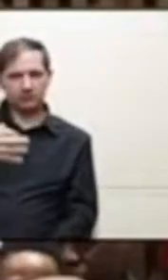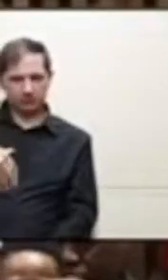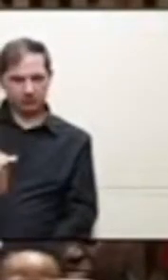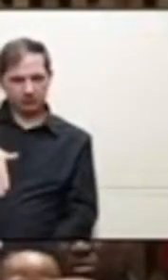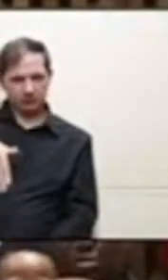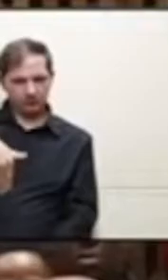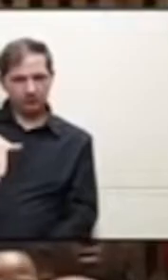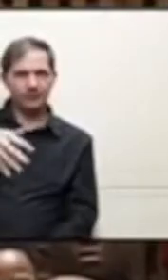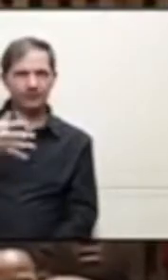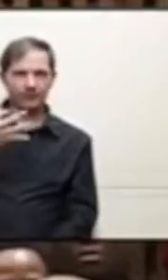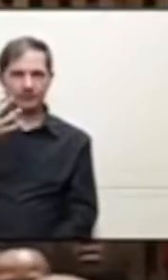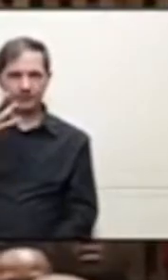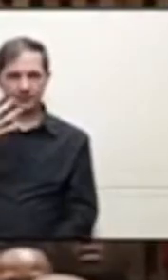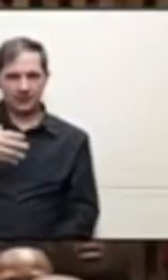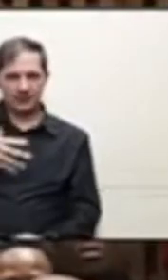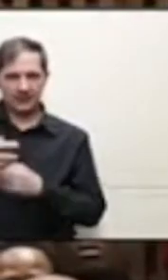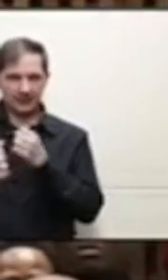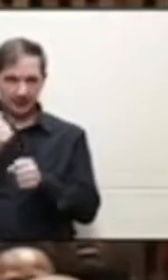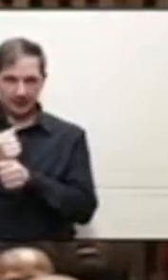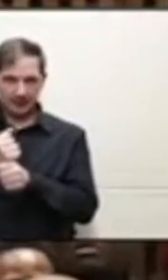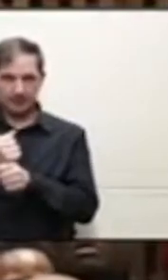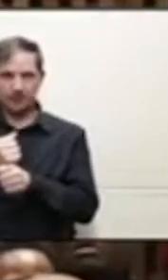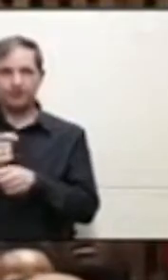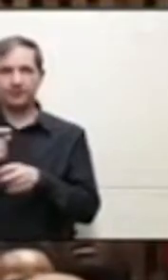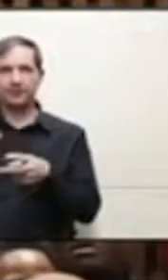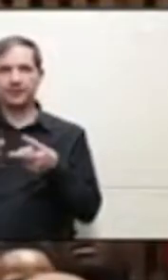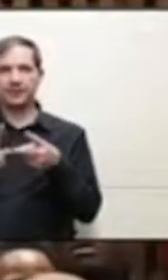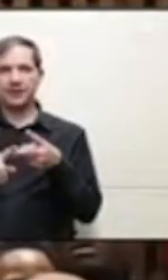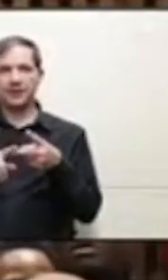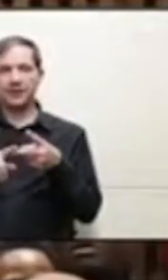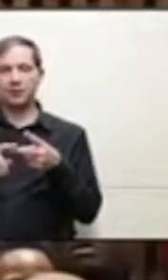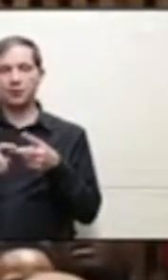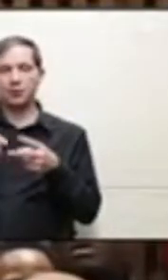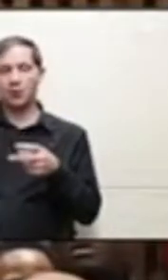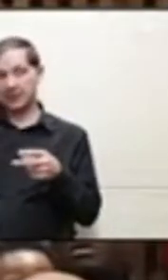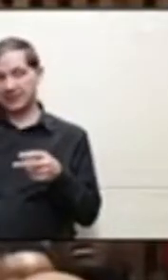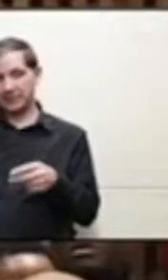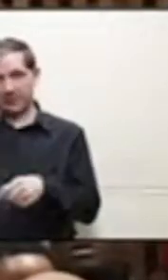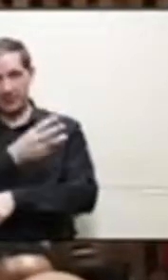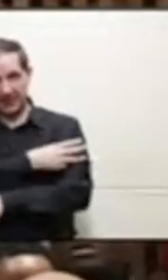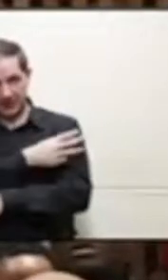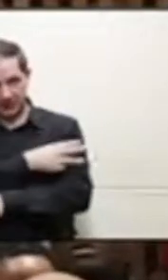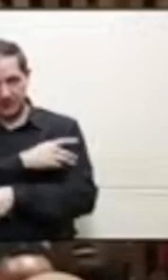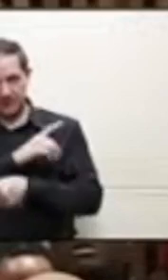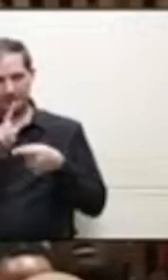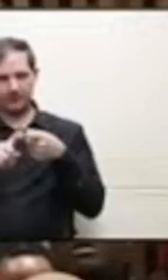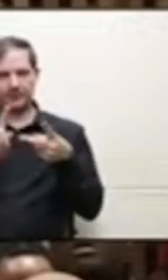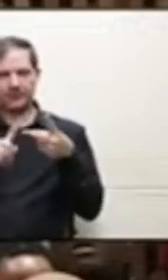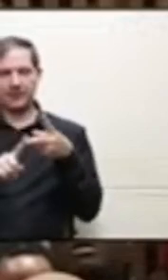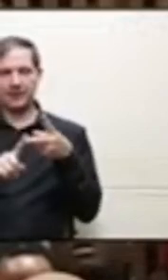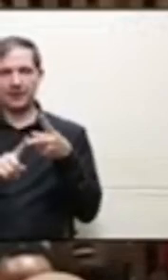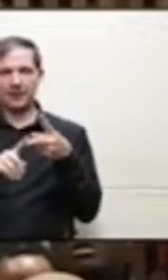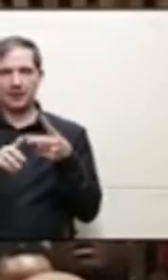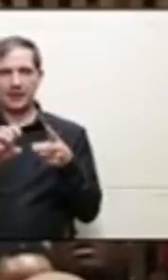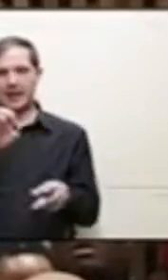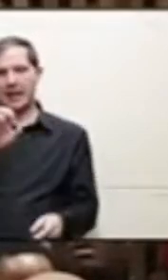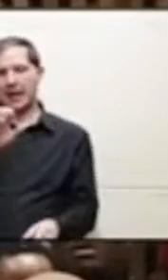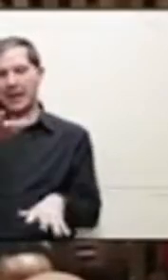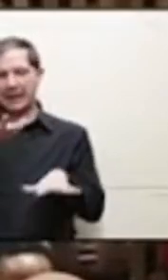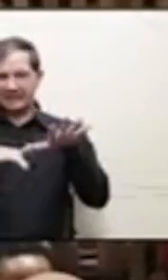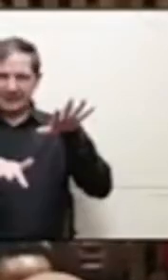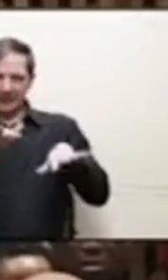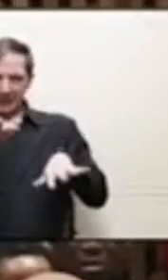mainly because the municipal manager Ditsobotla, mainly the estimates,